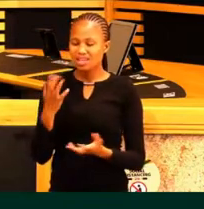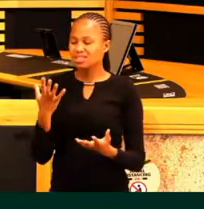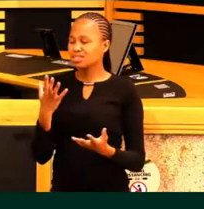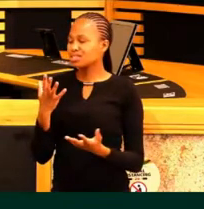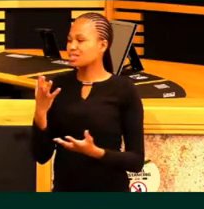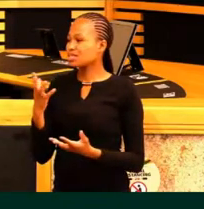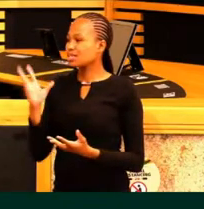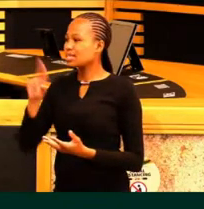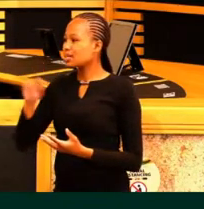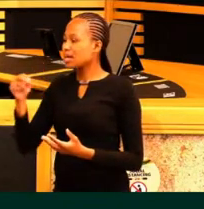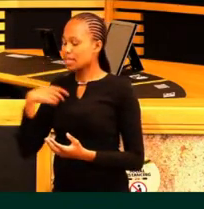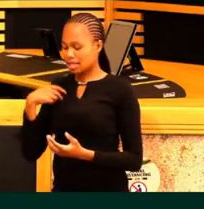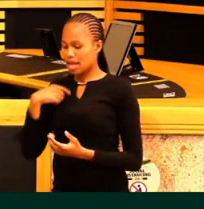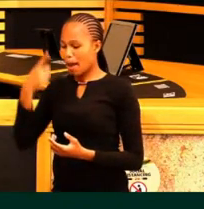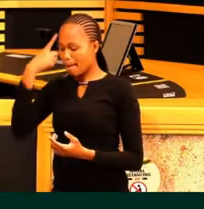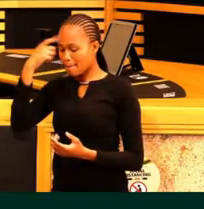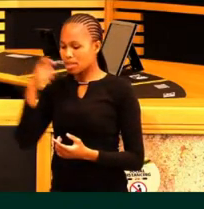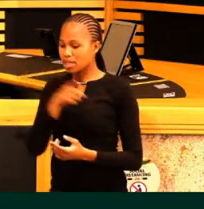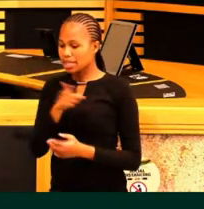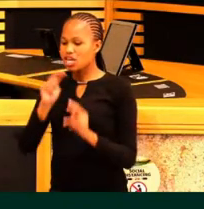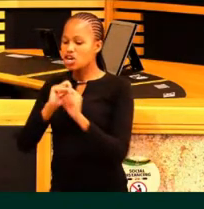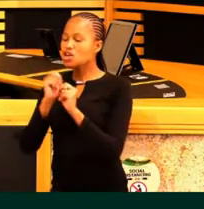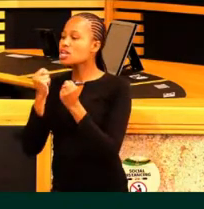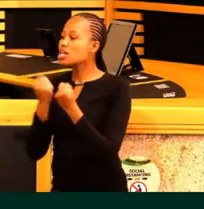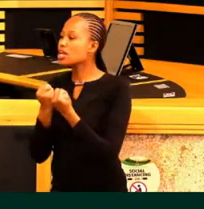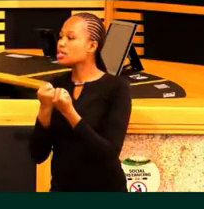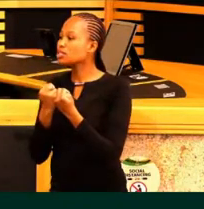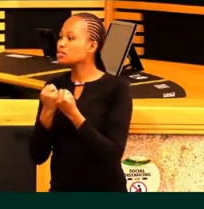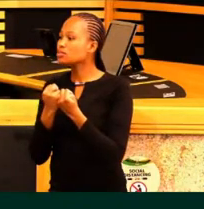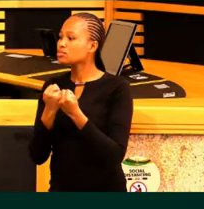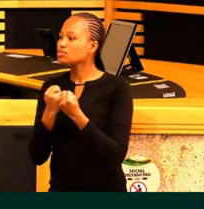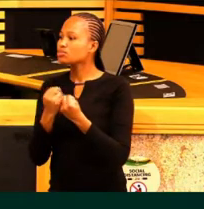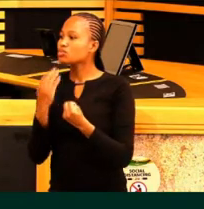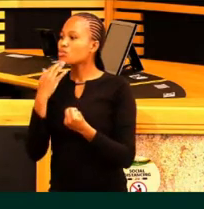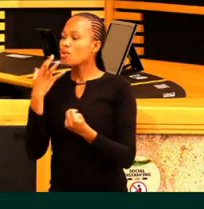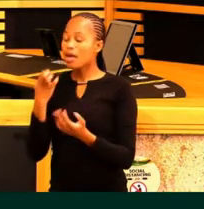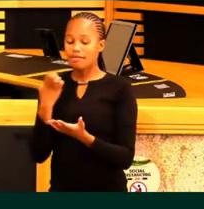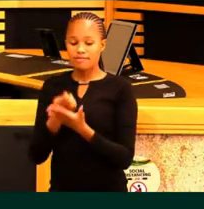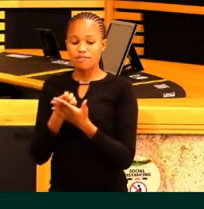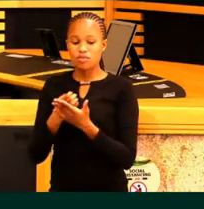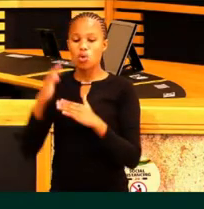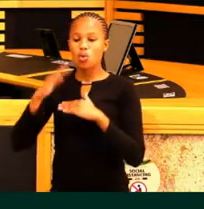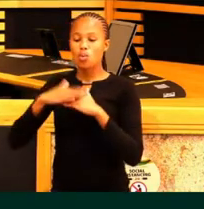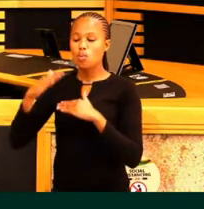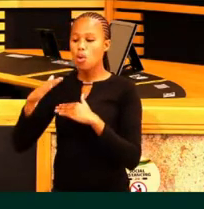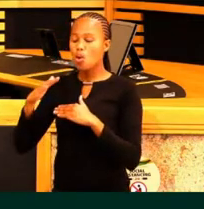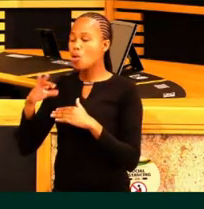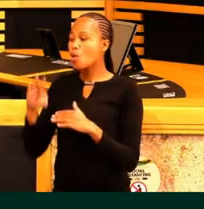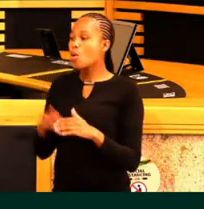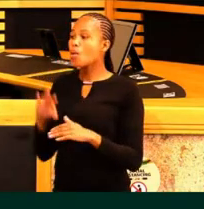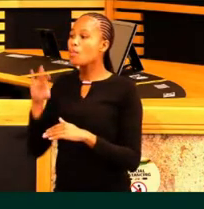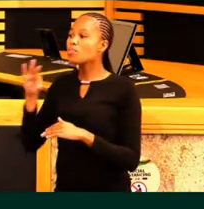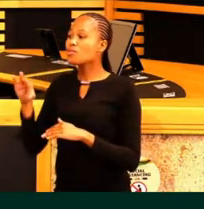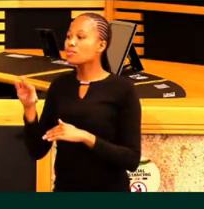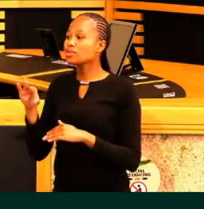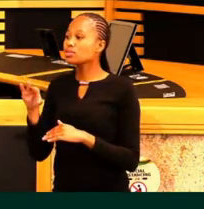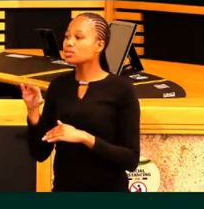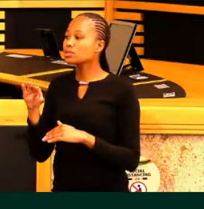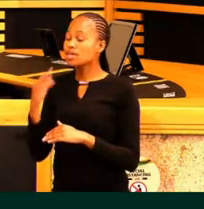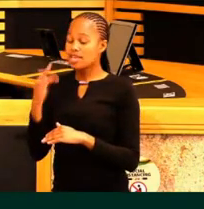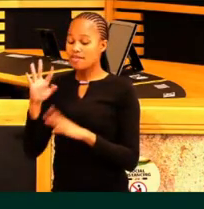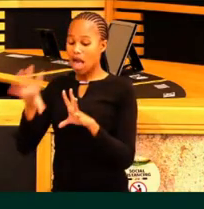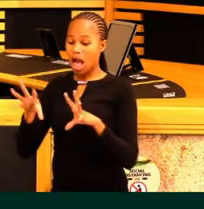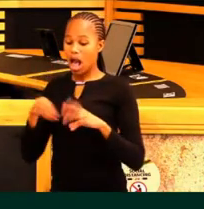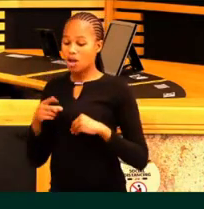I usually believe what those are the Nations that are capitalist driven in fact they are profit driven so it means once you allow them